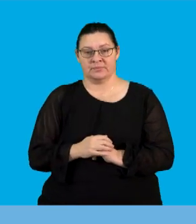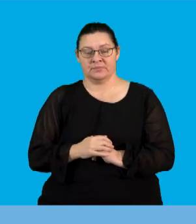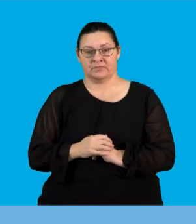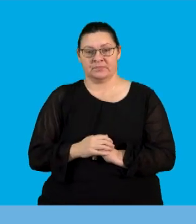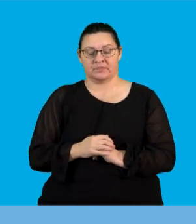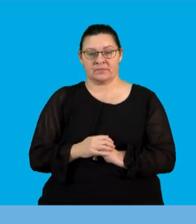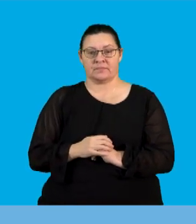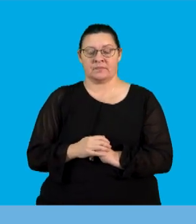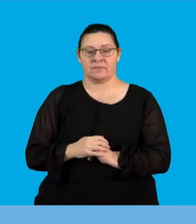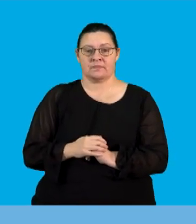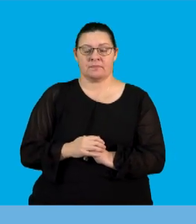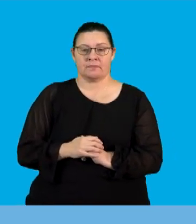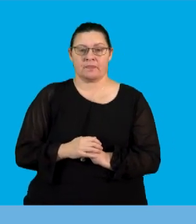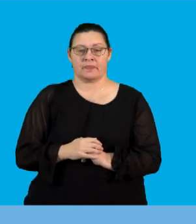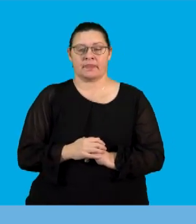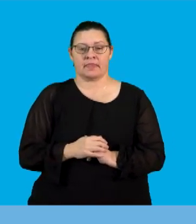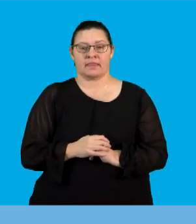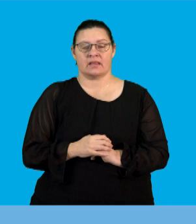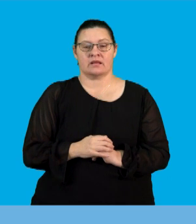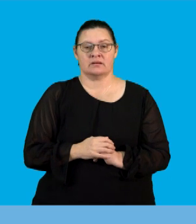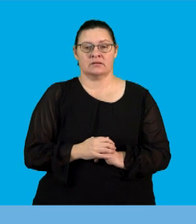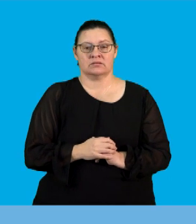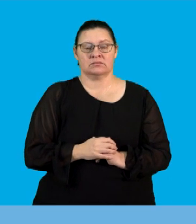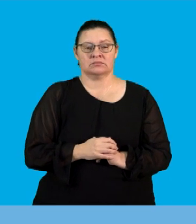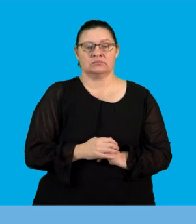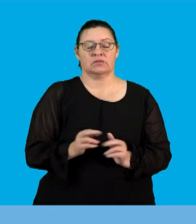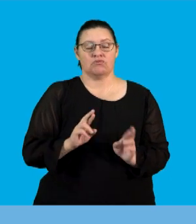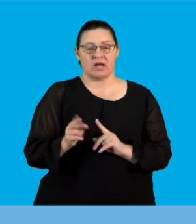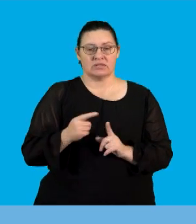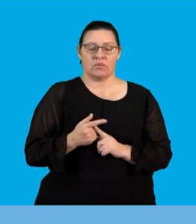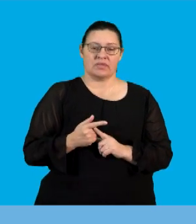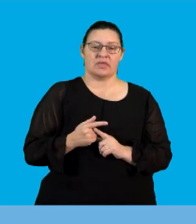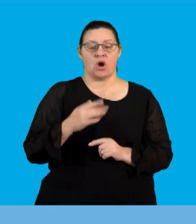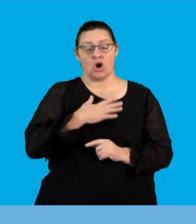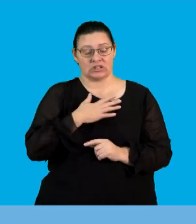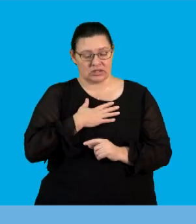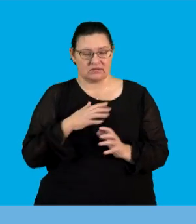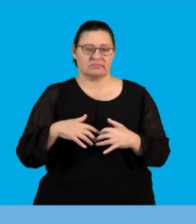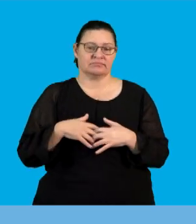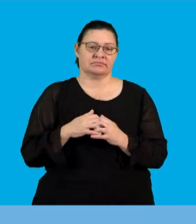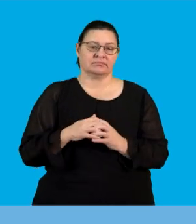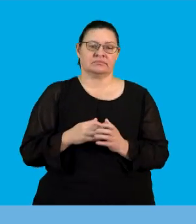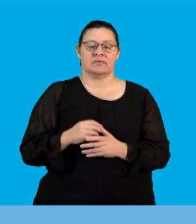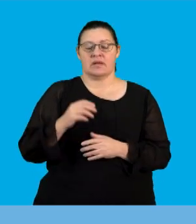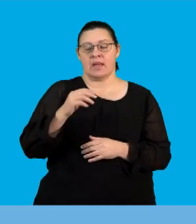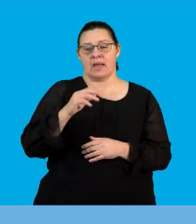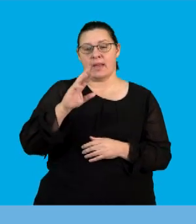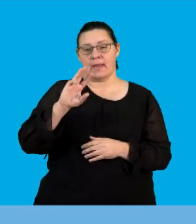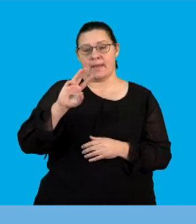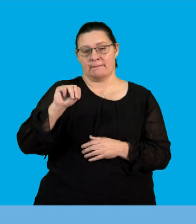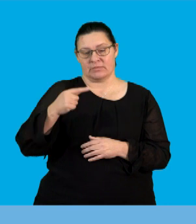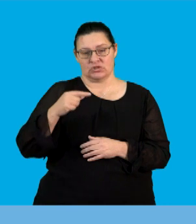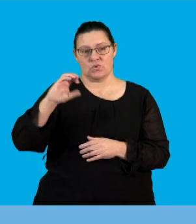So our magnesium is a metal found in group 2, and then when it reacts with oxygen, is going to form our magnesium